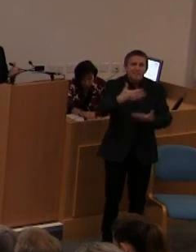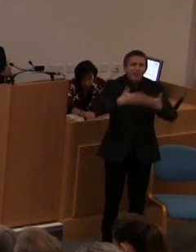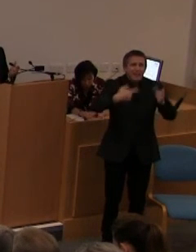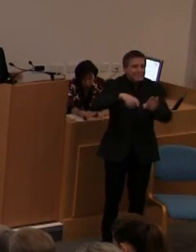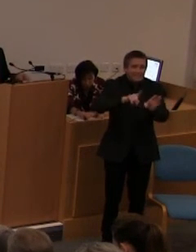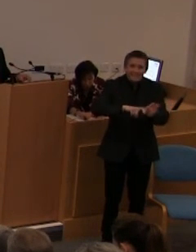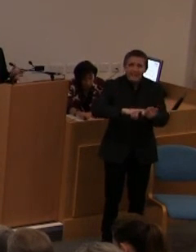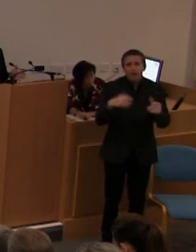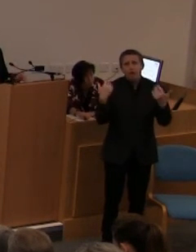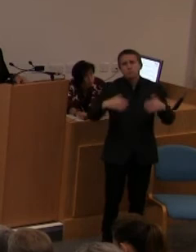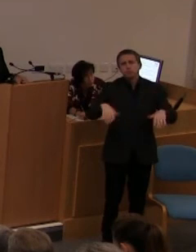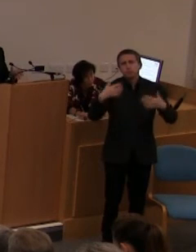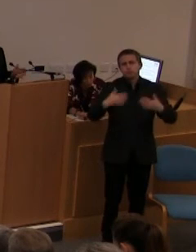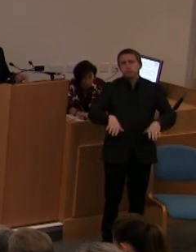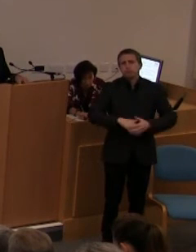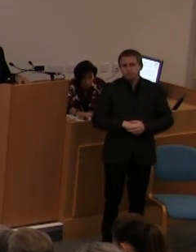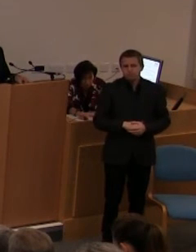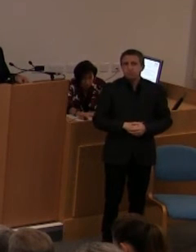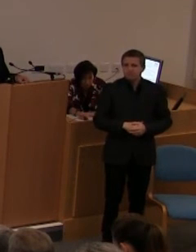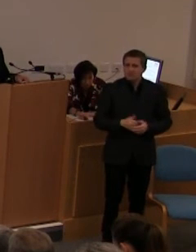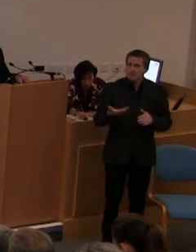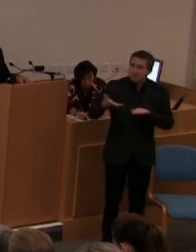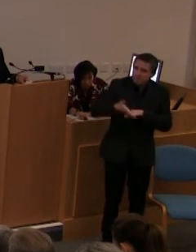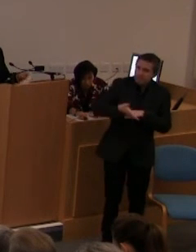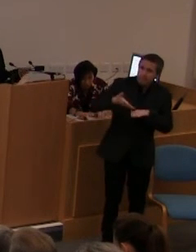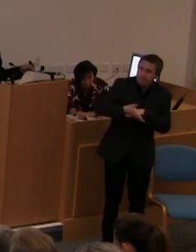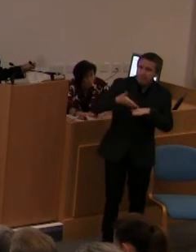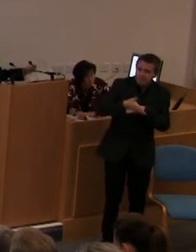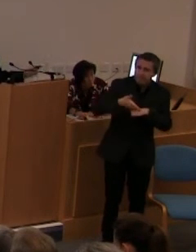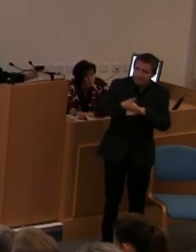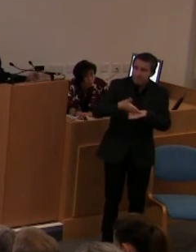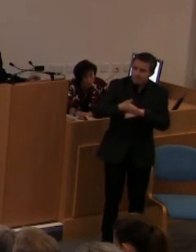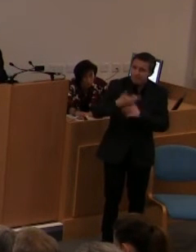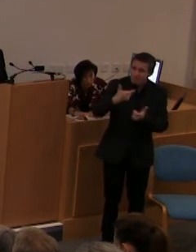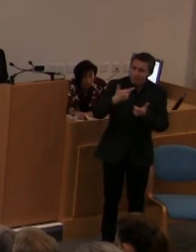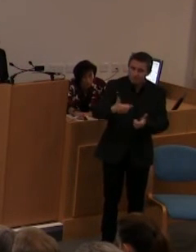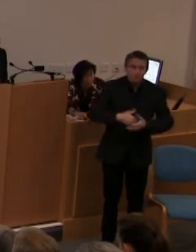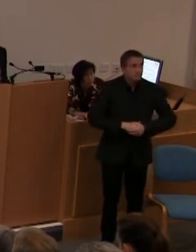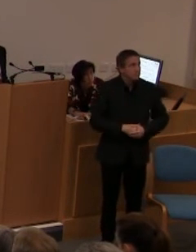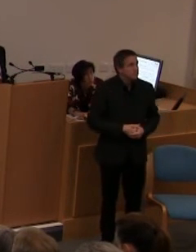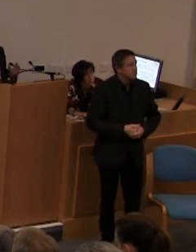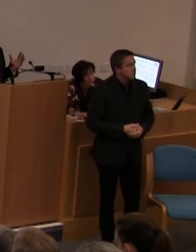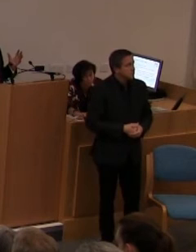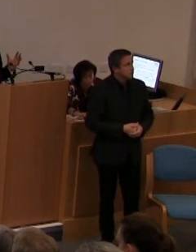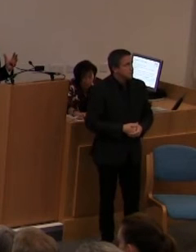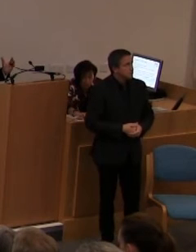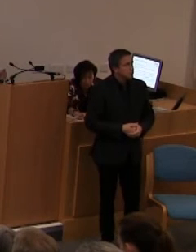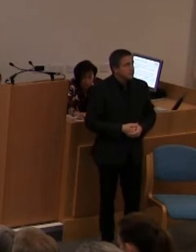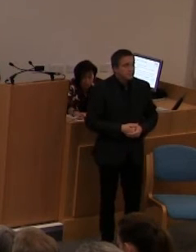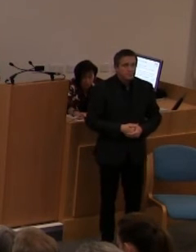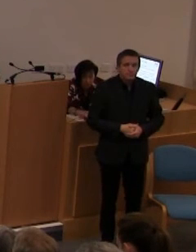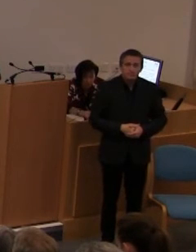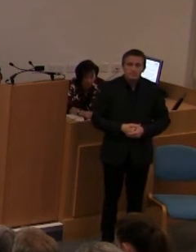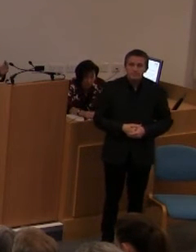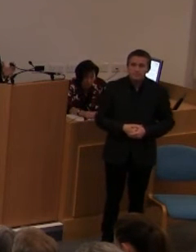It's a huge undertaking, takes quite a bit of managing. And there are certain things that drive